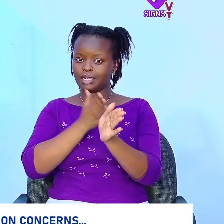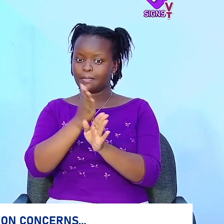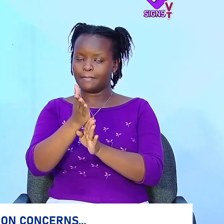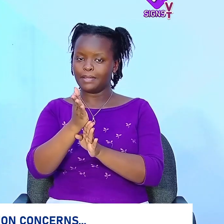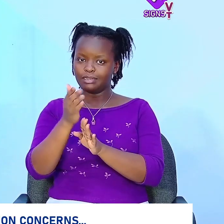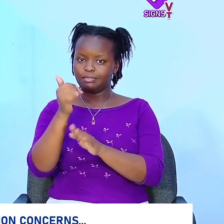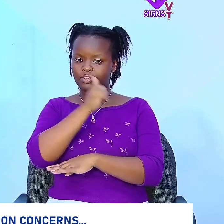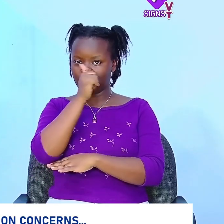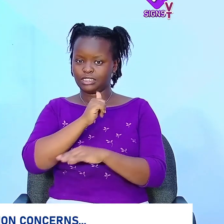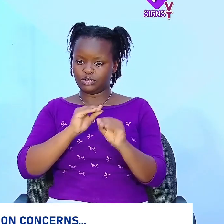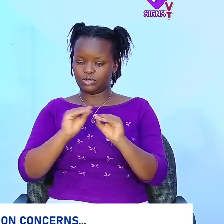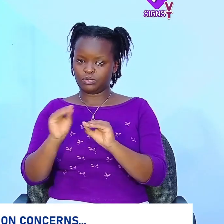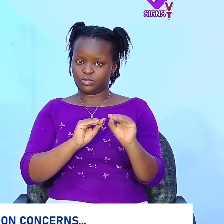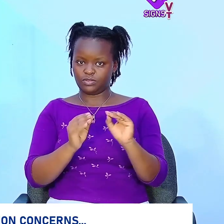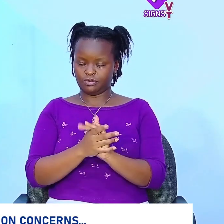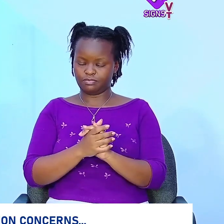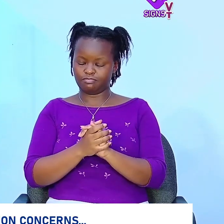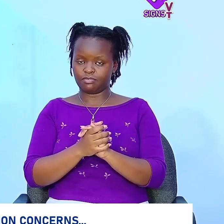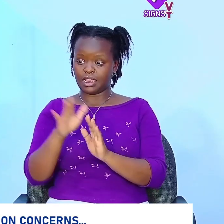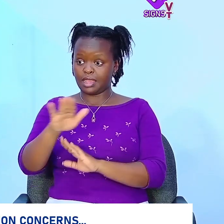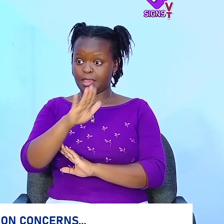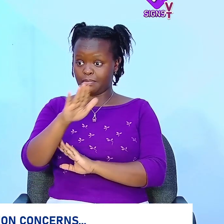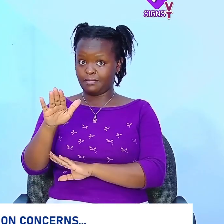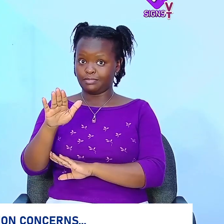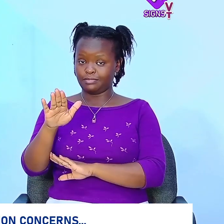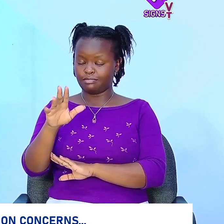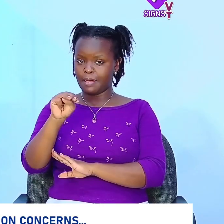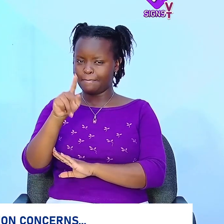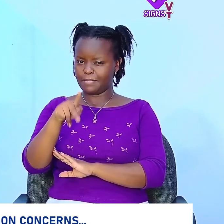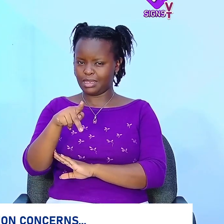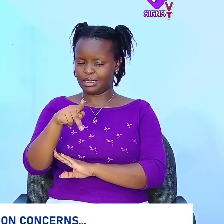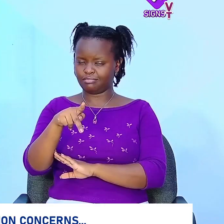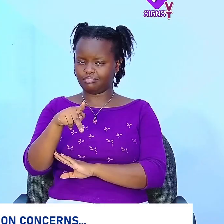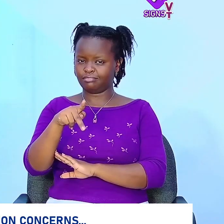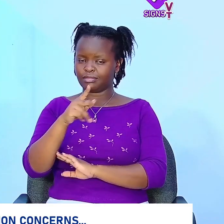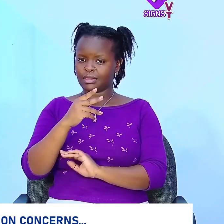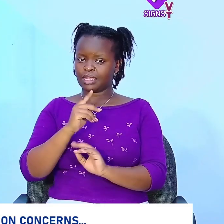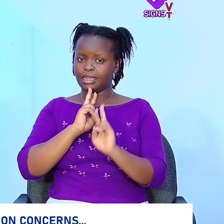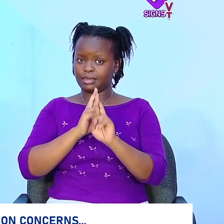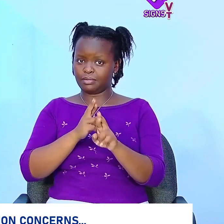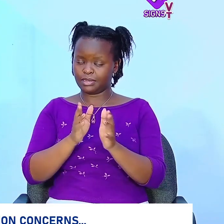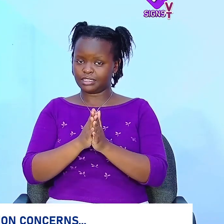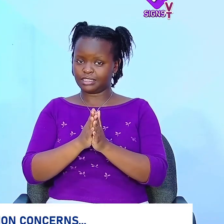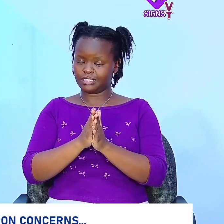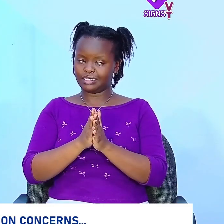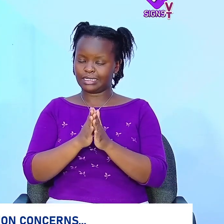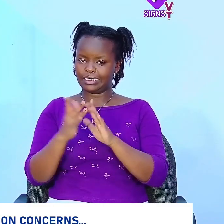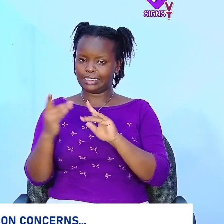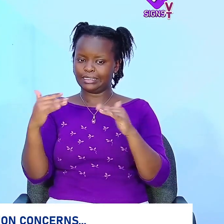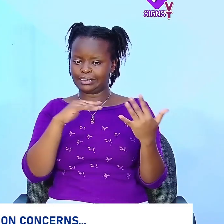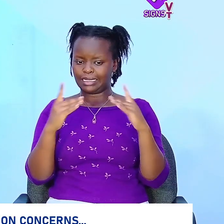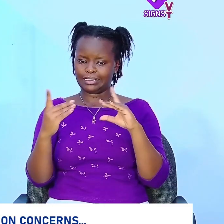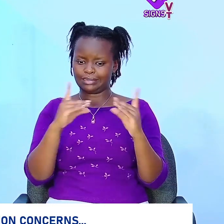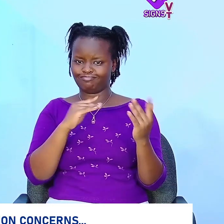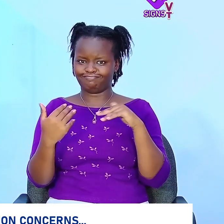moves. The legislators' remarks come amid growing debate over state-owned